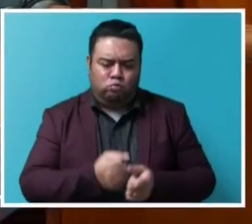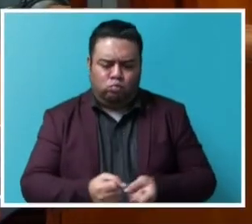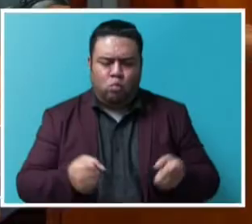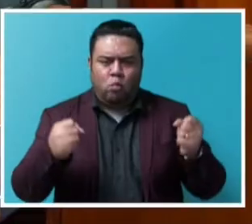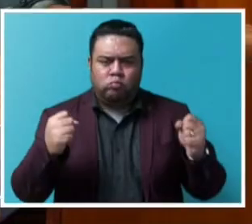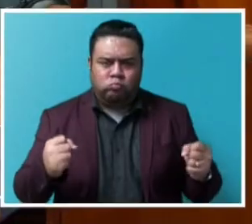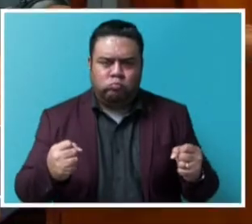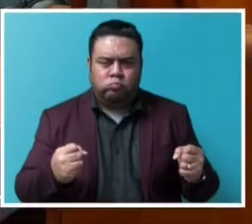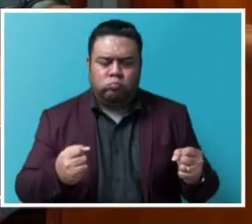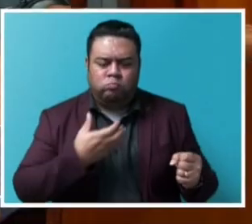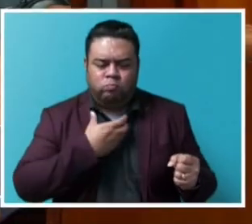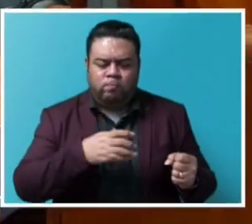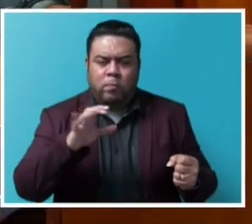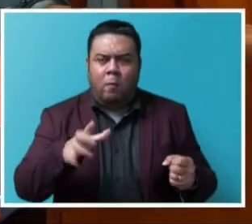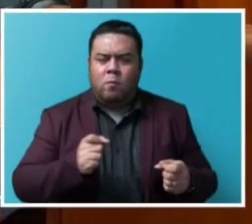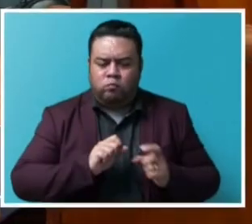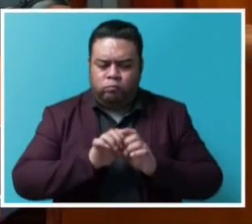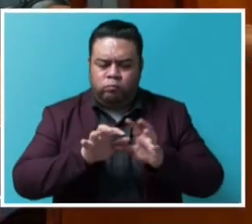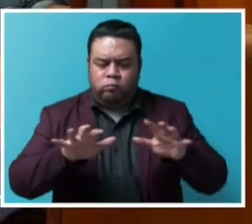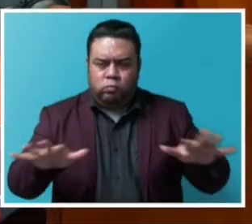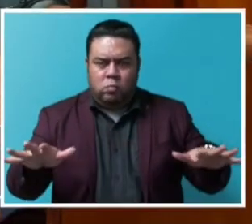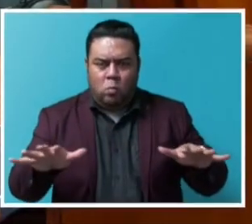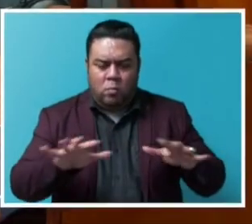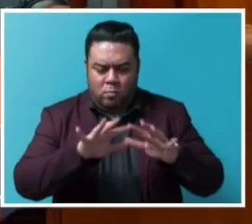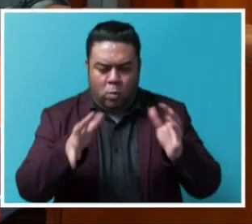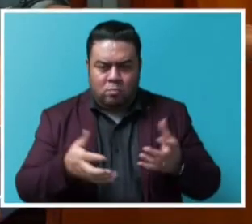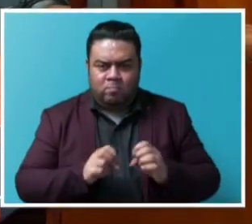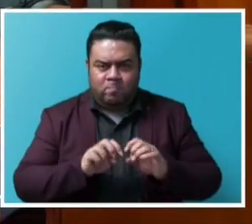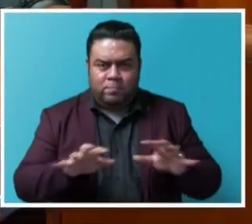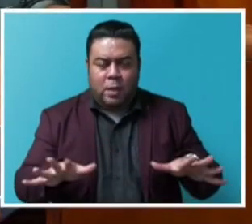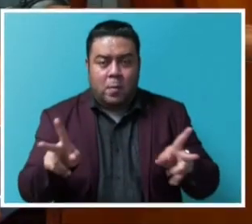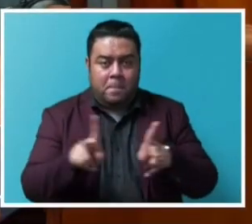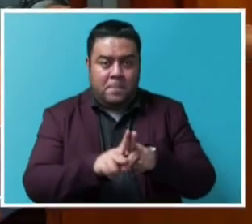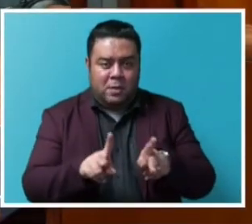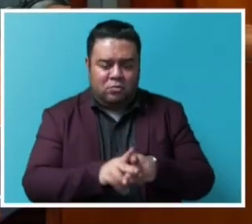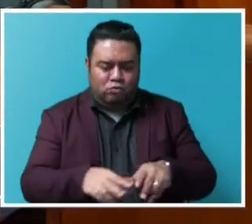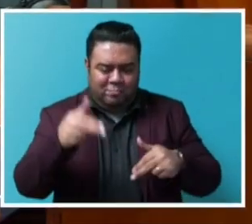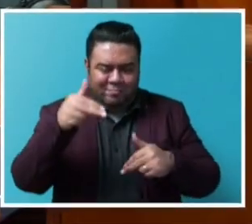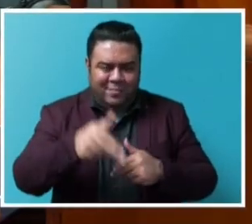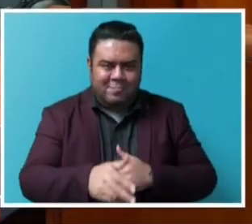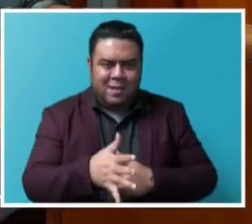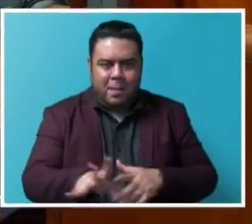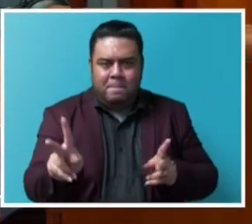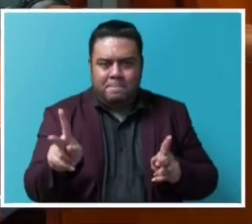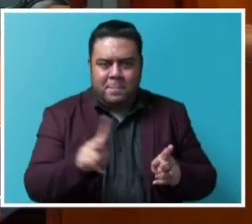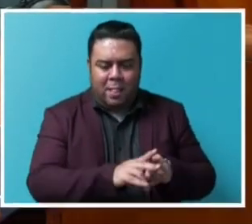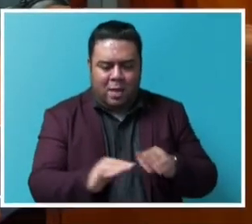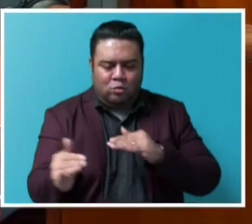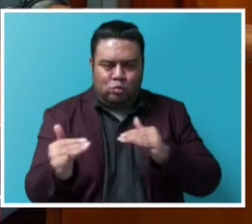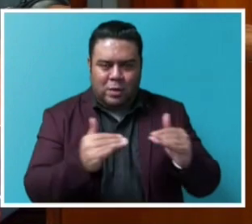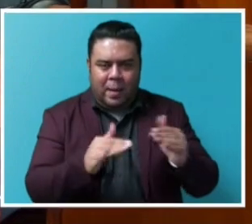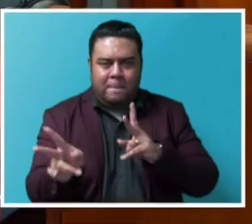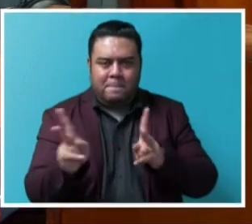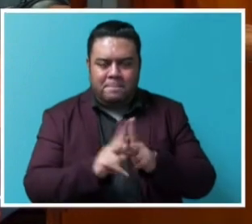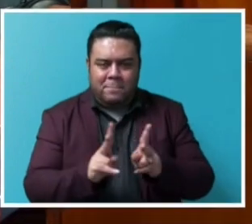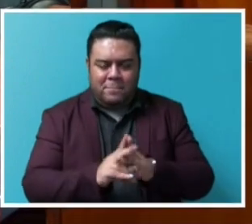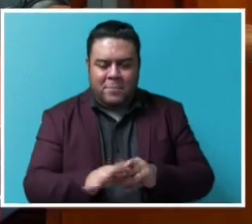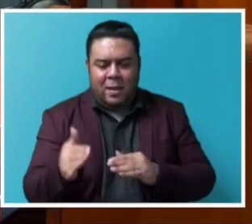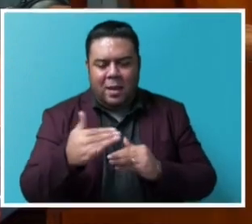our reach broader, and our partnership deeper in bilateral and multilateral